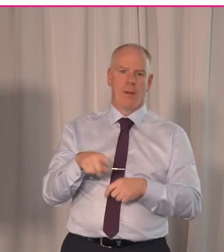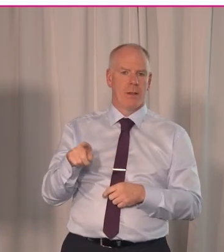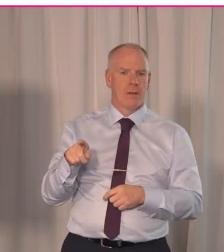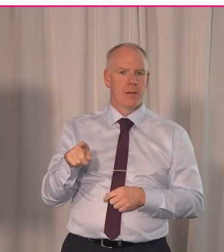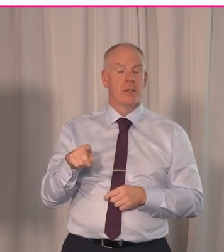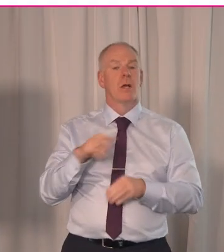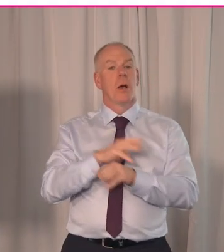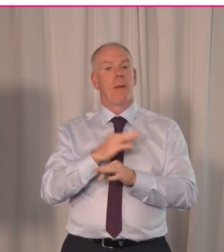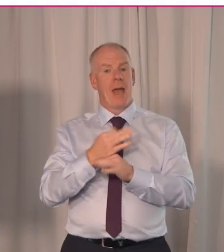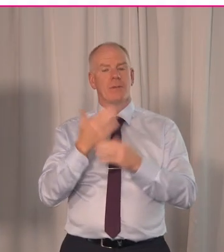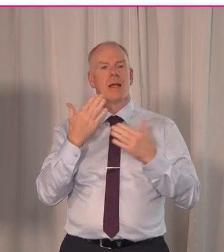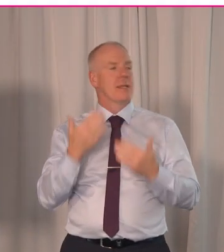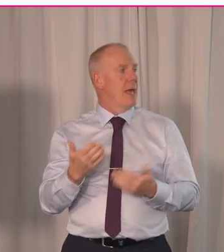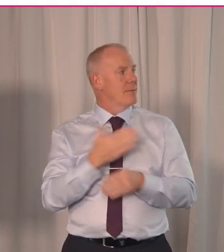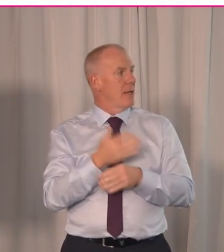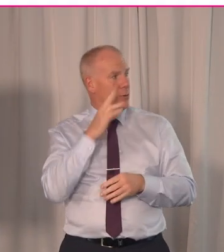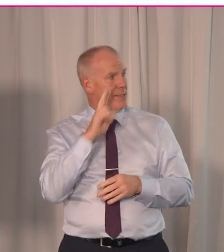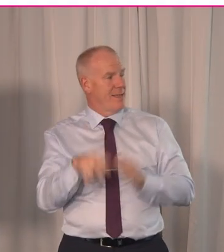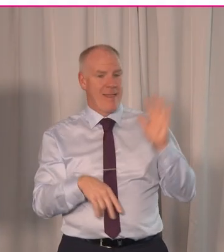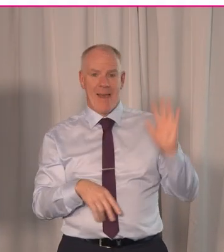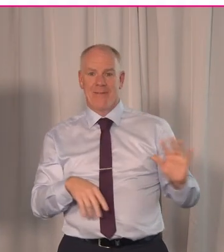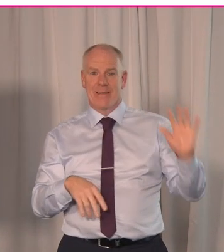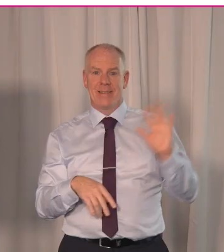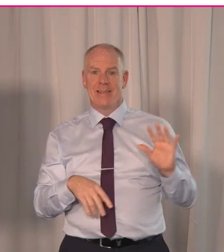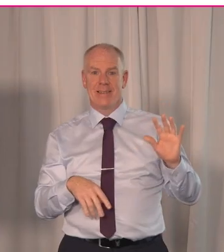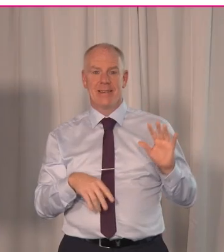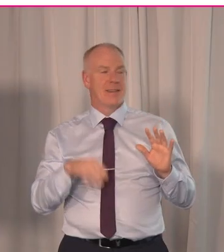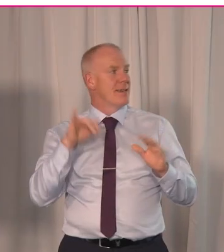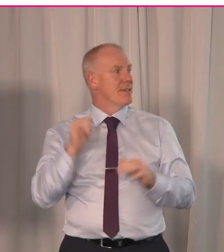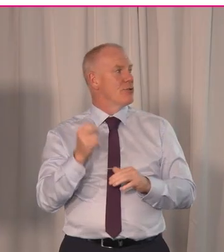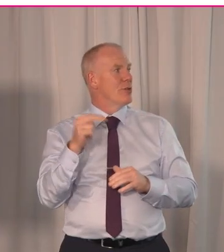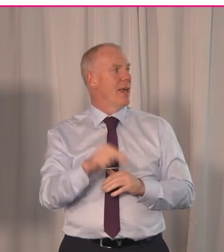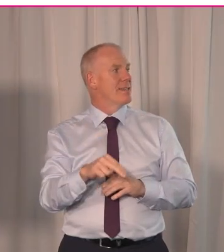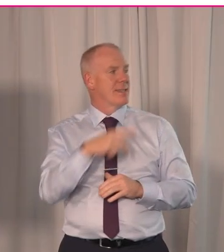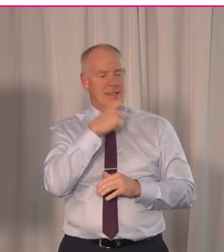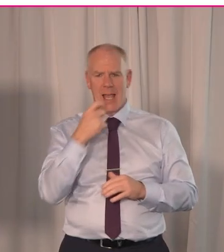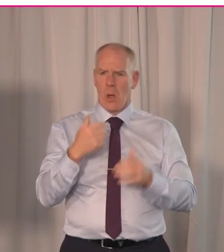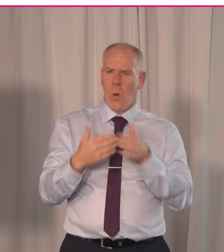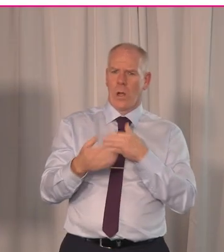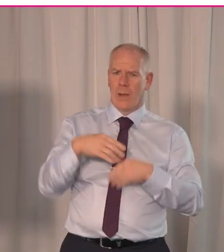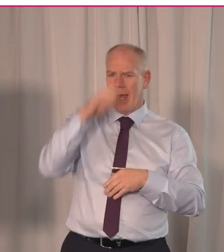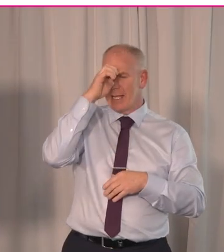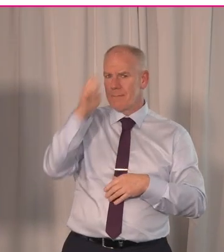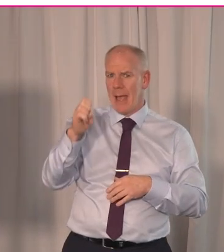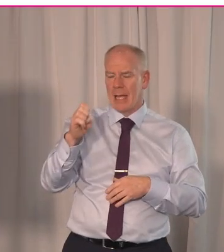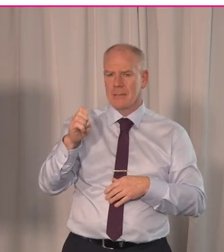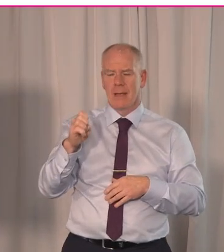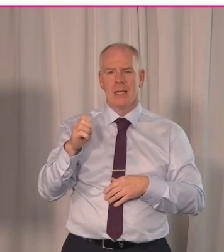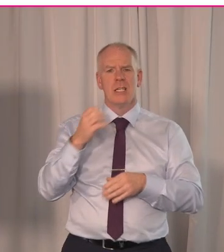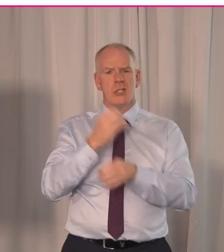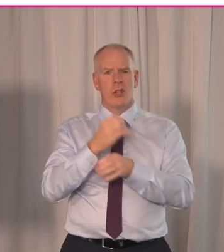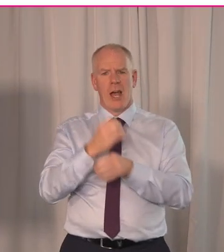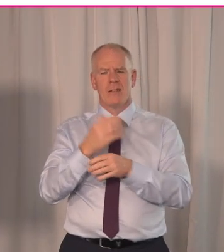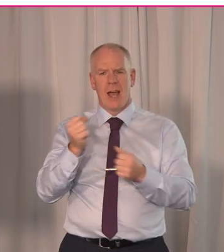parents are stepping in, and I love the picture on the left, and it's Jason Neen saying, what should I expect if my child has